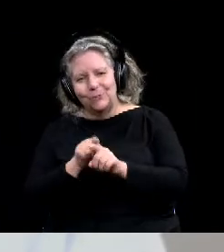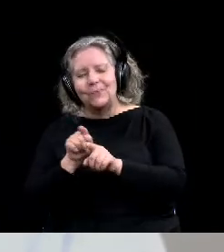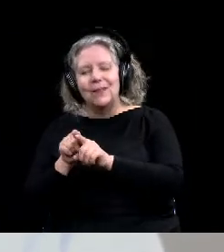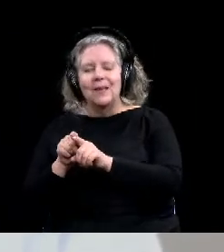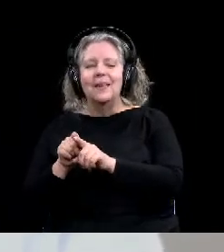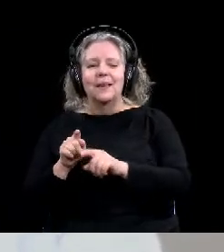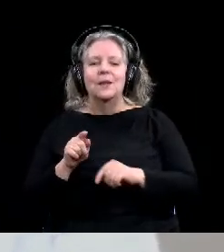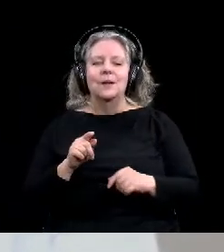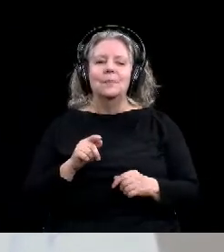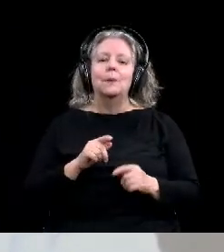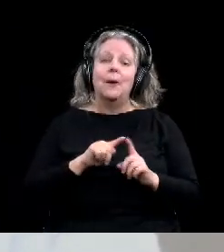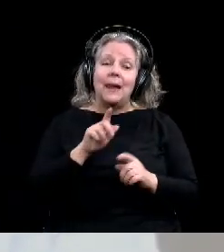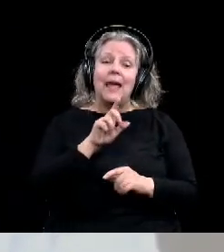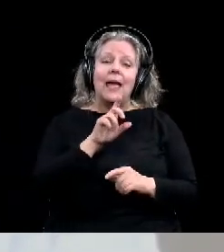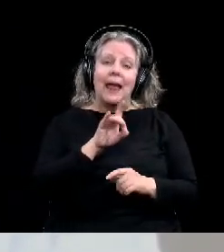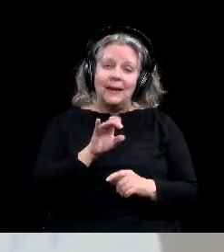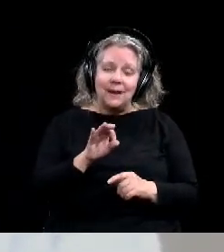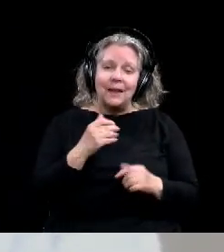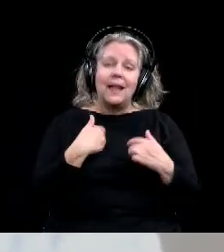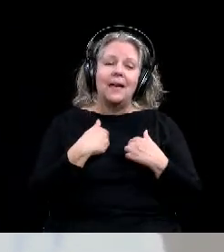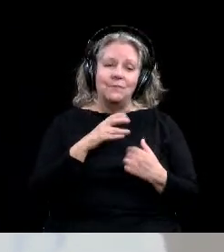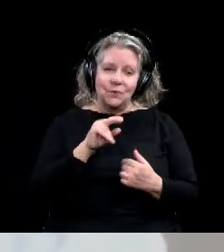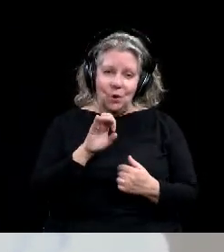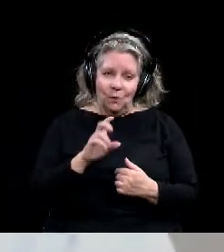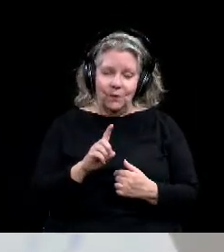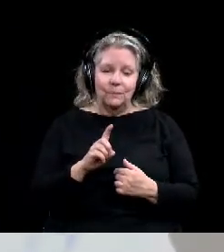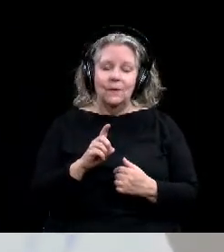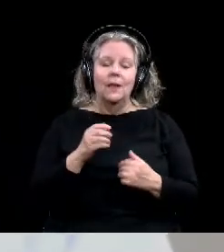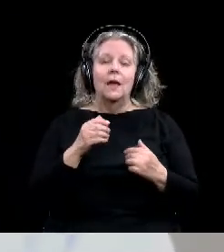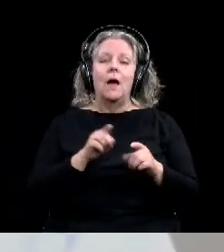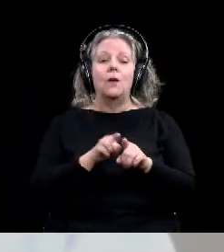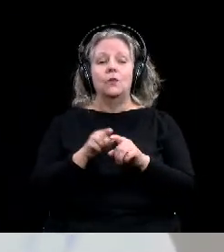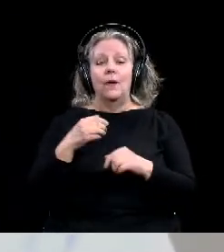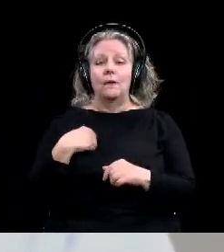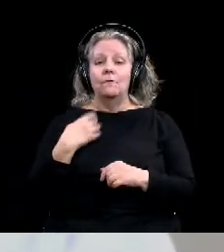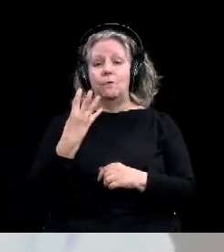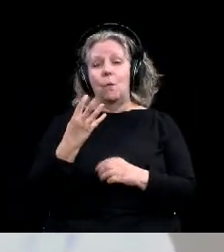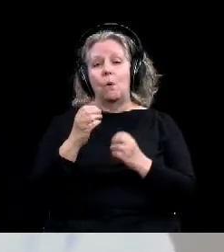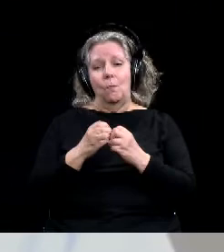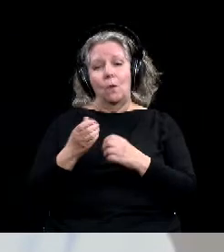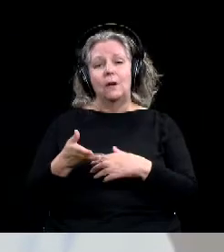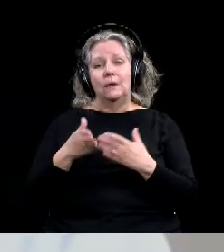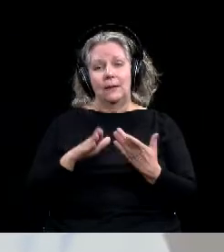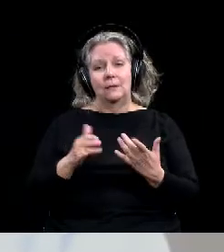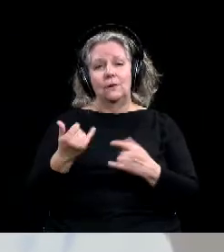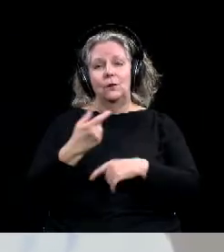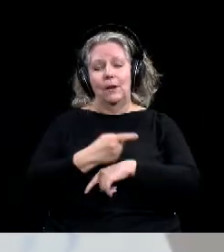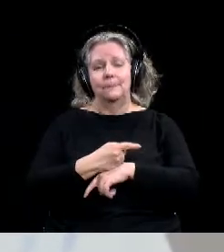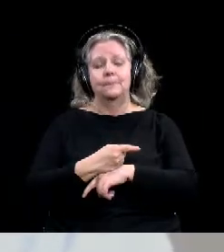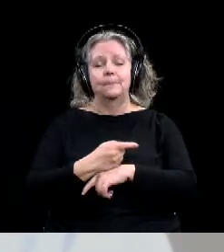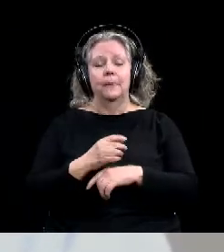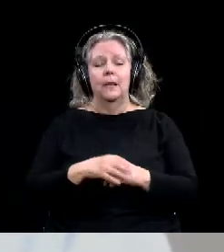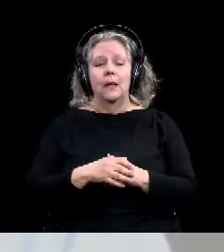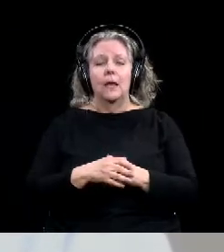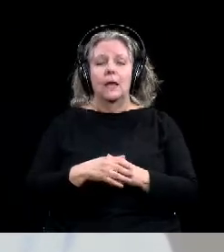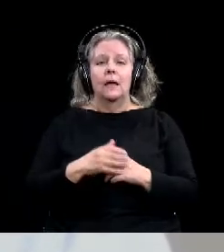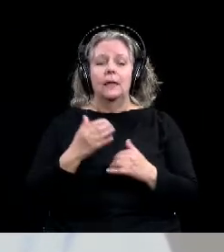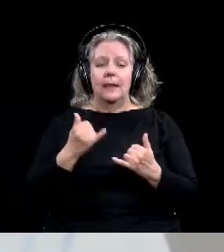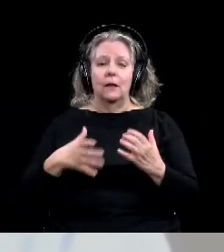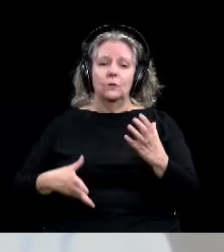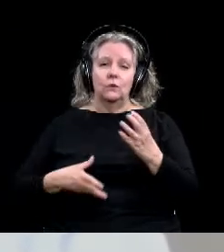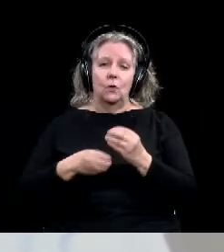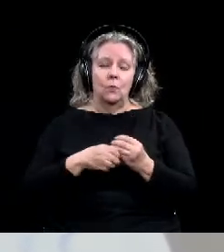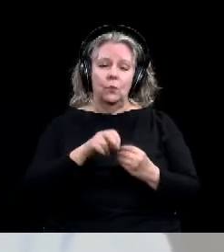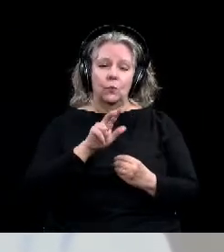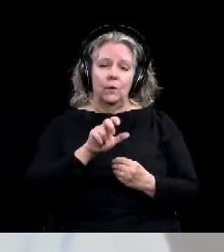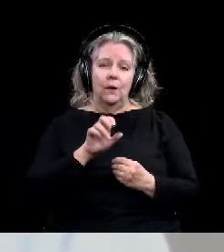additional deaths to report today. So we have seen now a total of 370 total deaths in